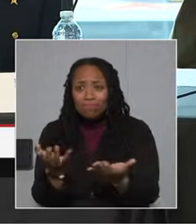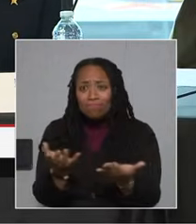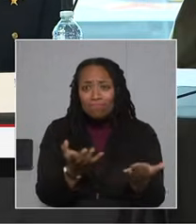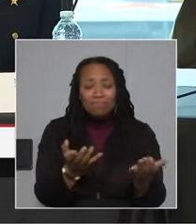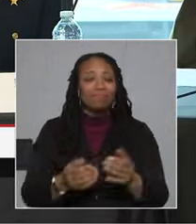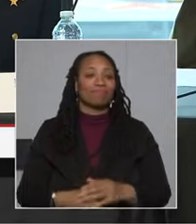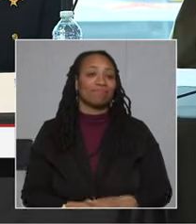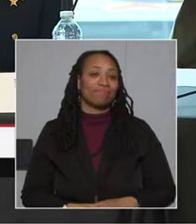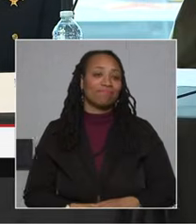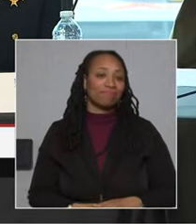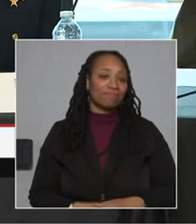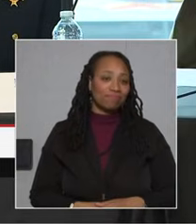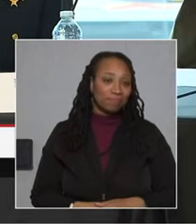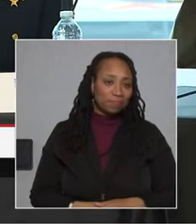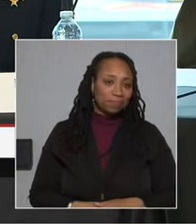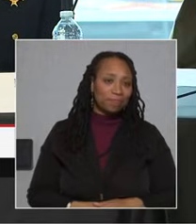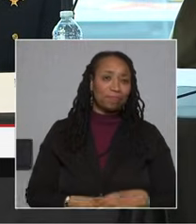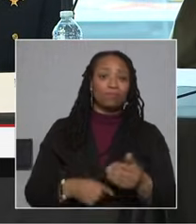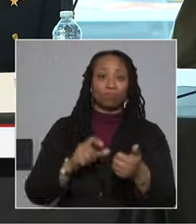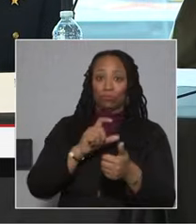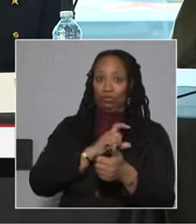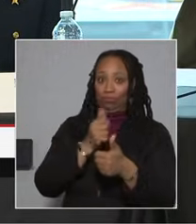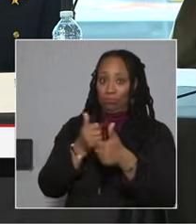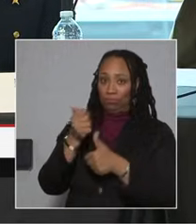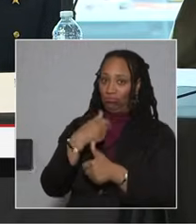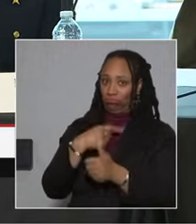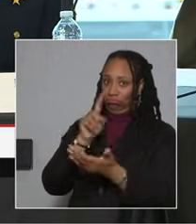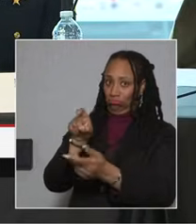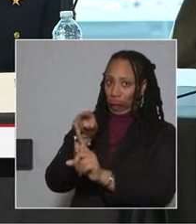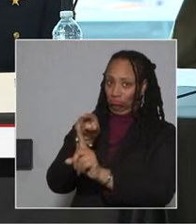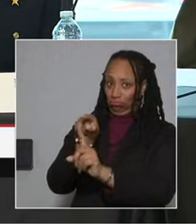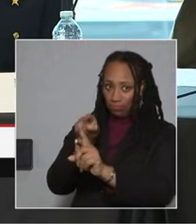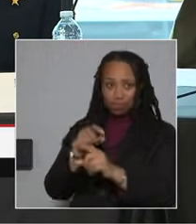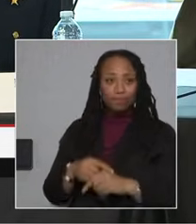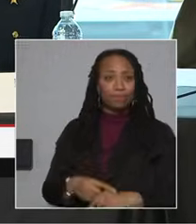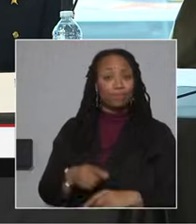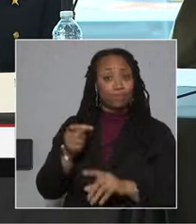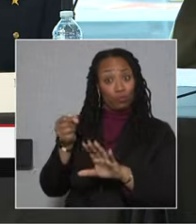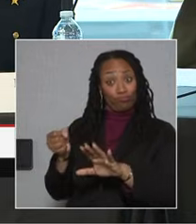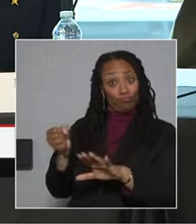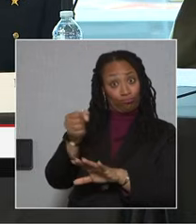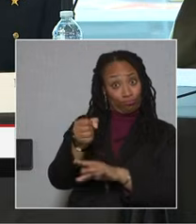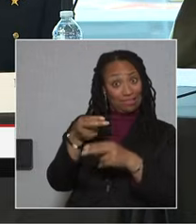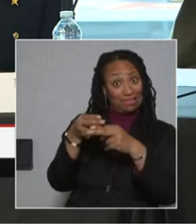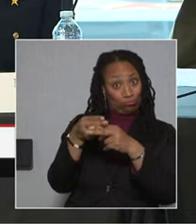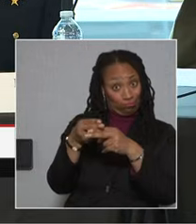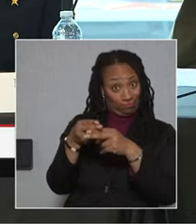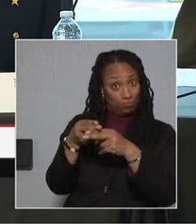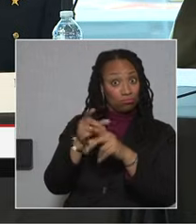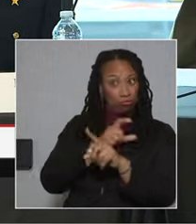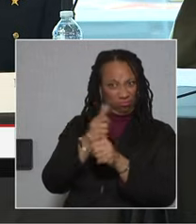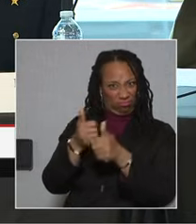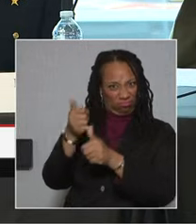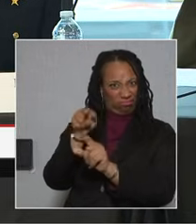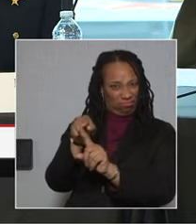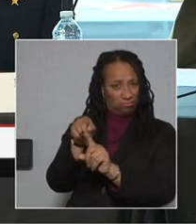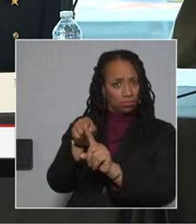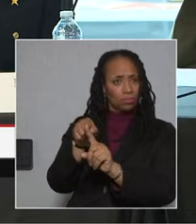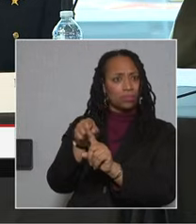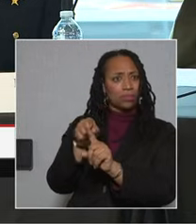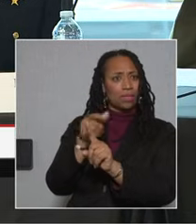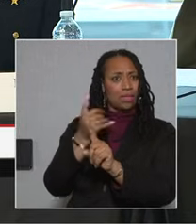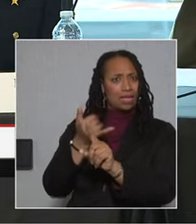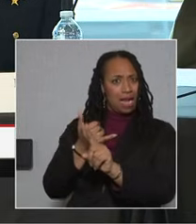you have your incoming interim police chief, the challenge right now is certainly with